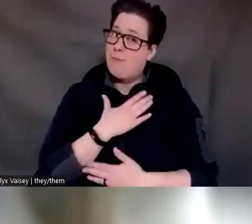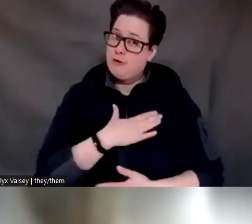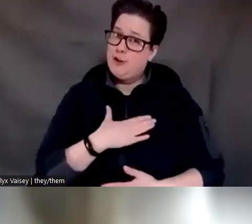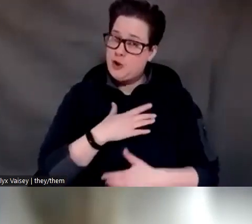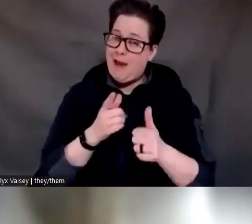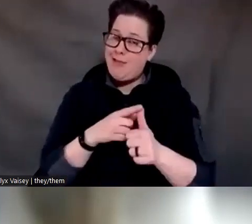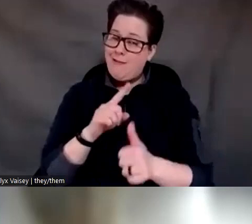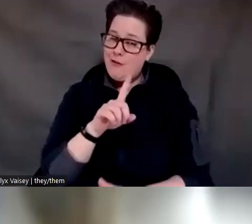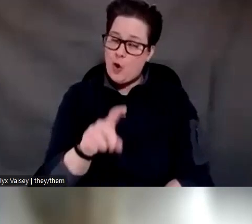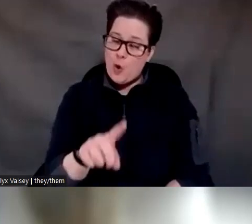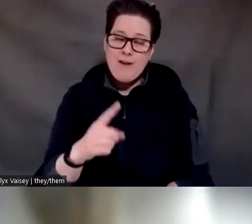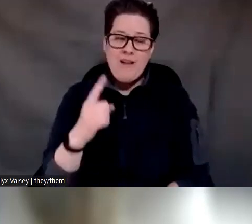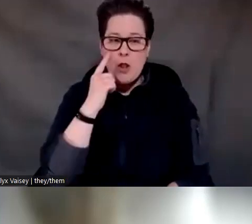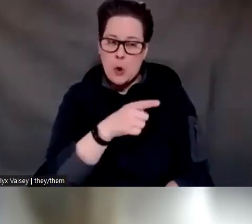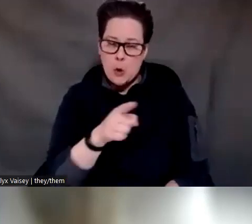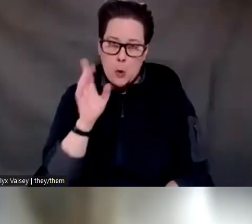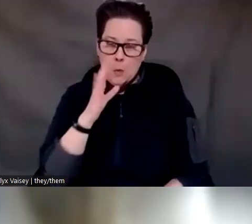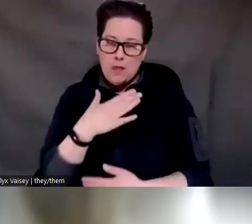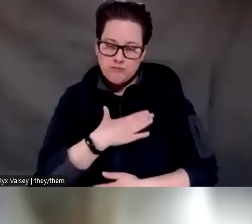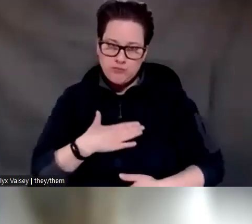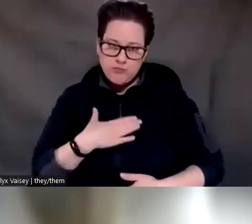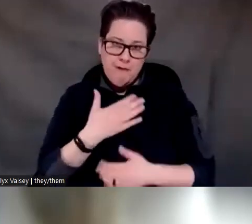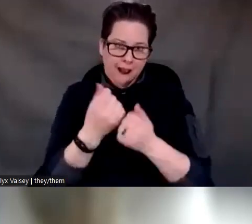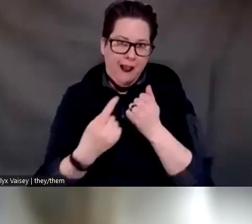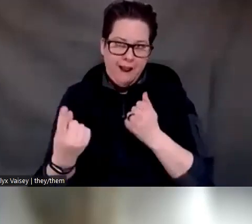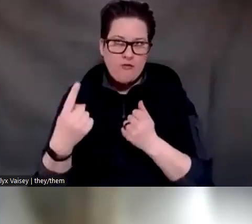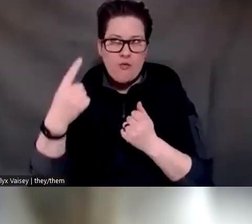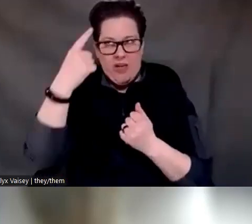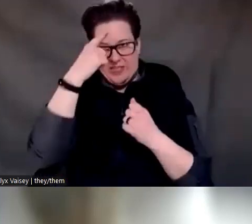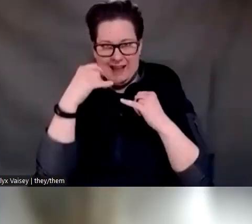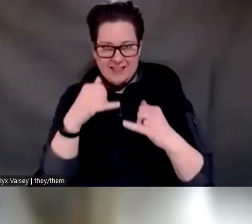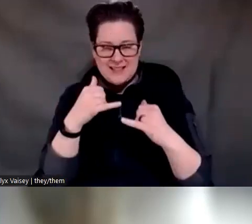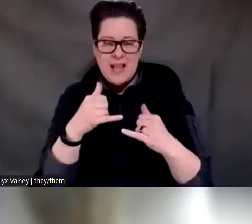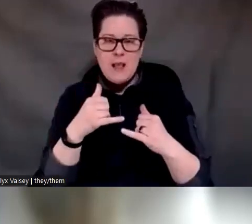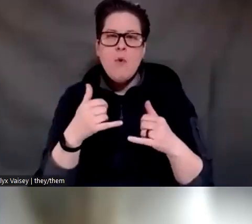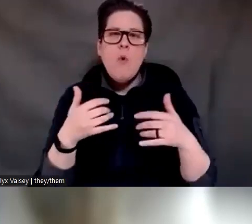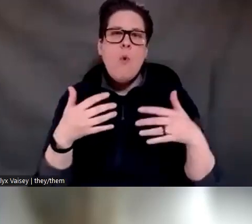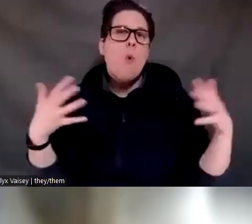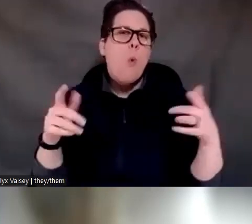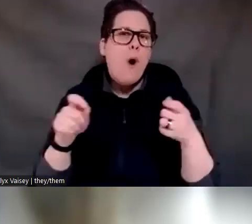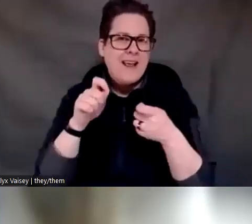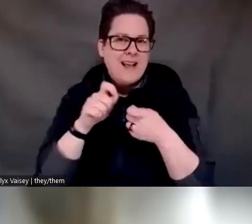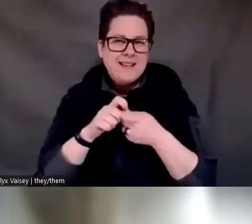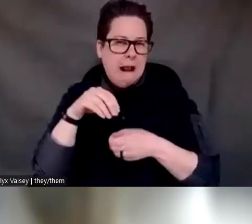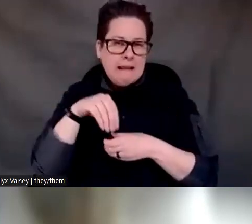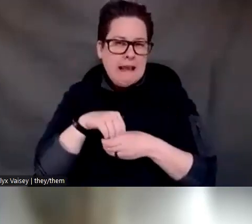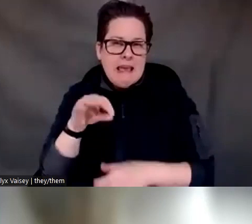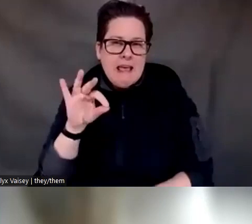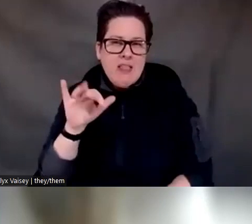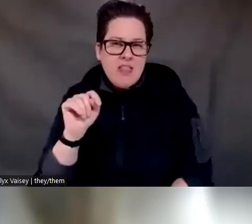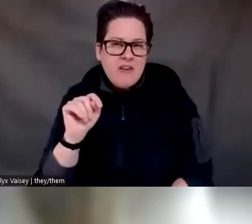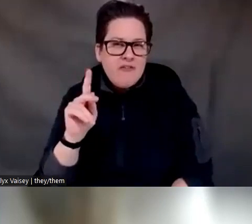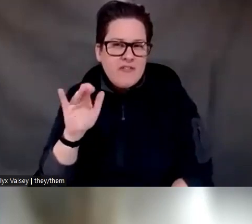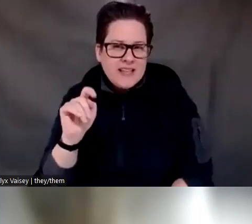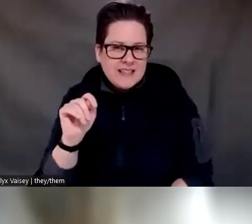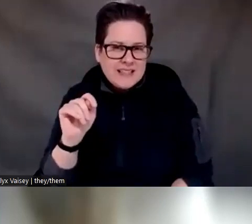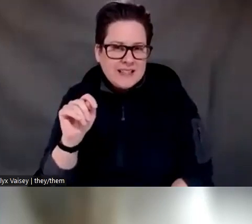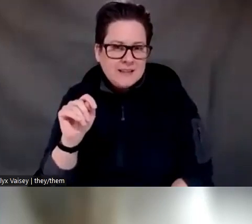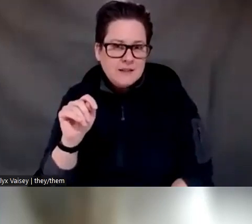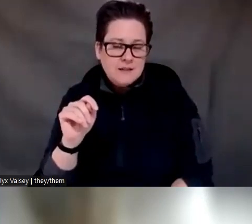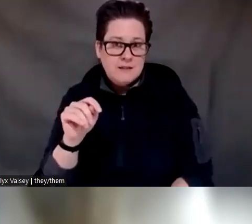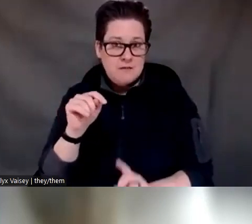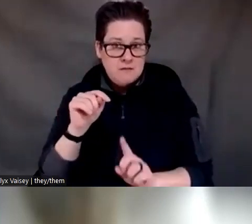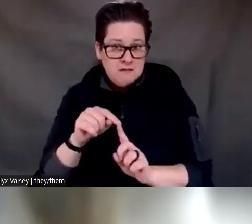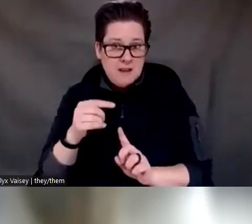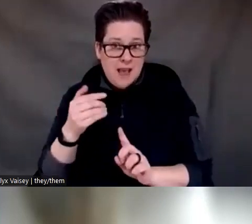appreciated, and I think that you all will as well because everyone's thinking this. What exactly comes in a FIT kit? In parentheses, does it